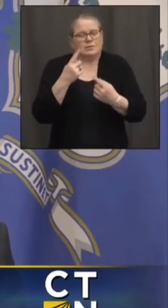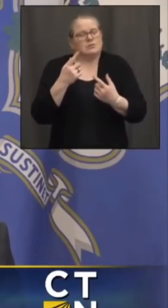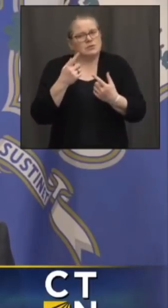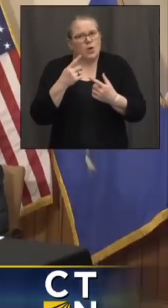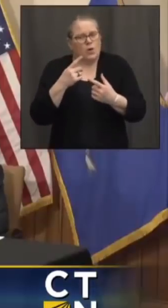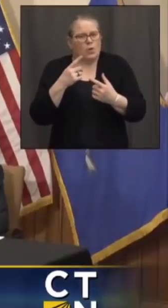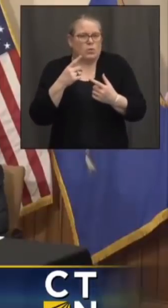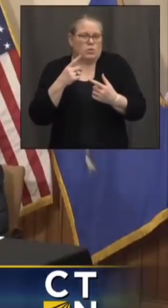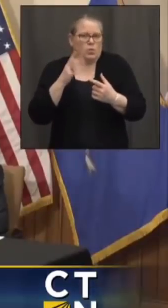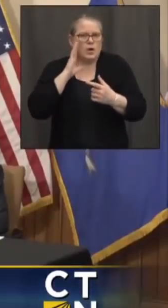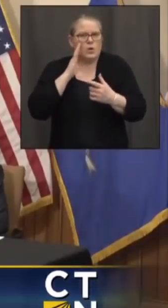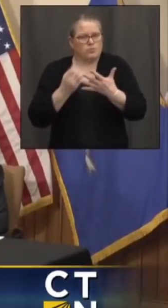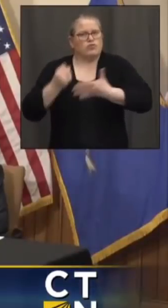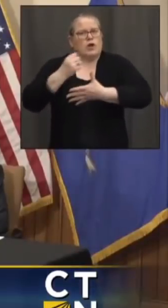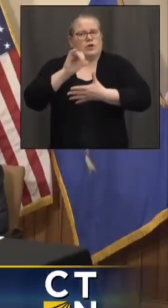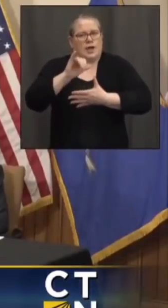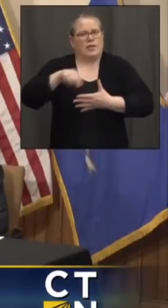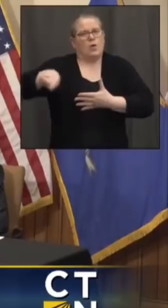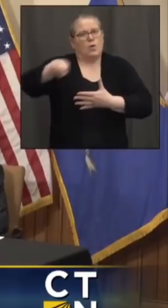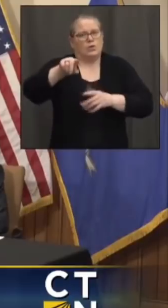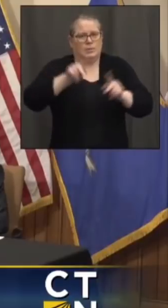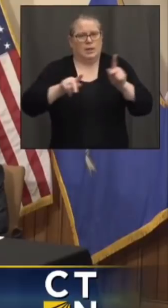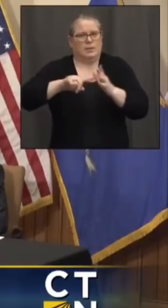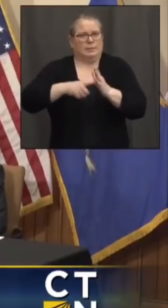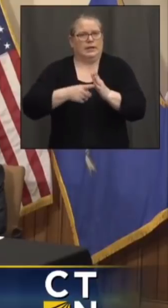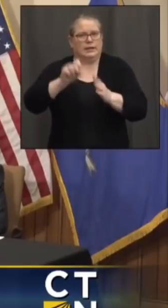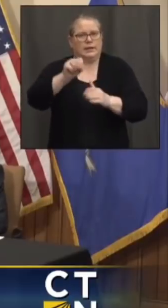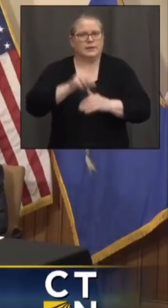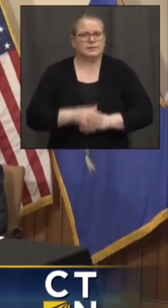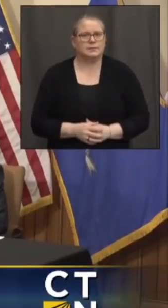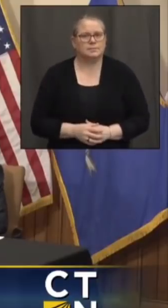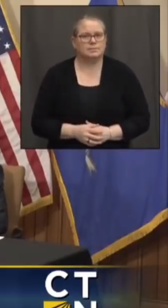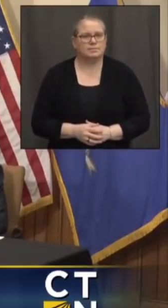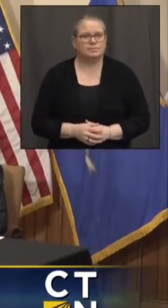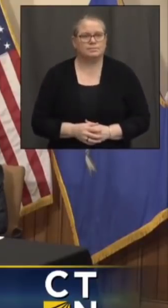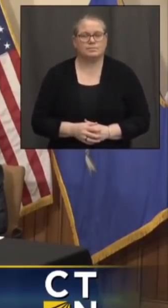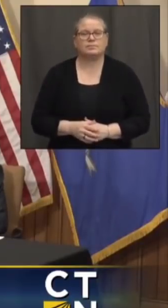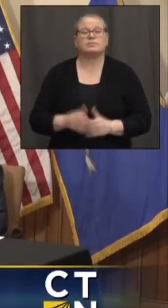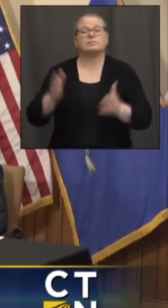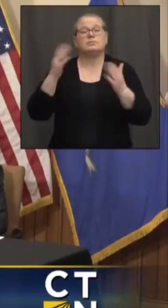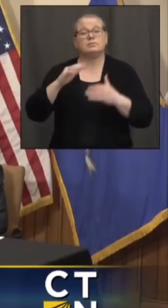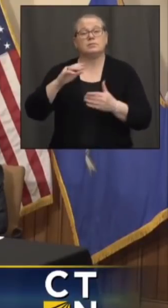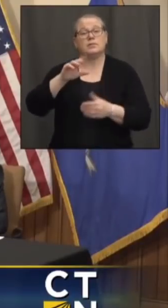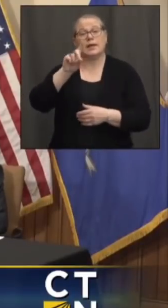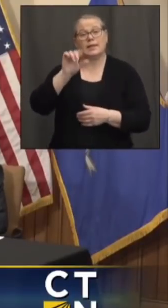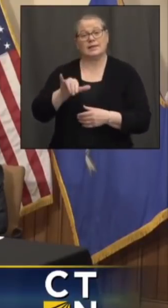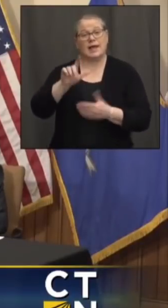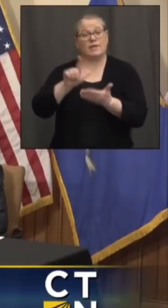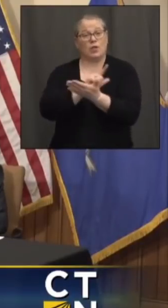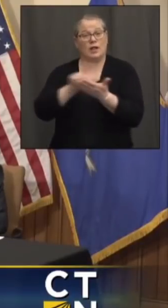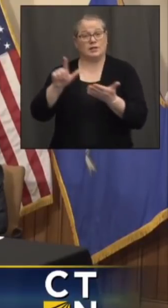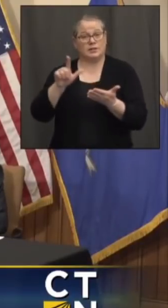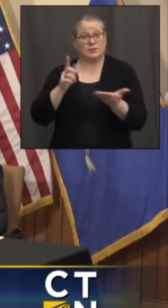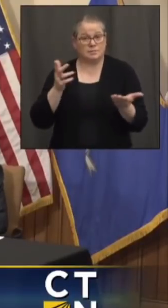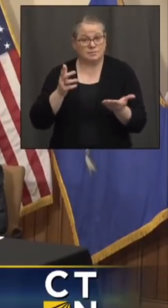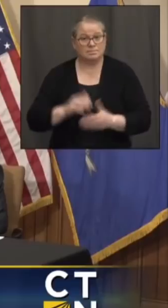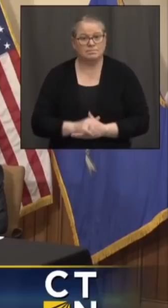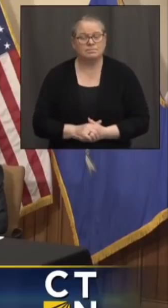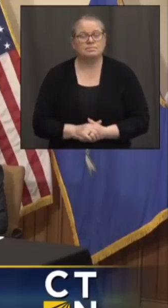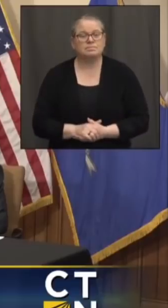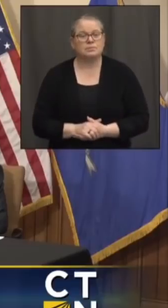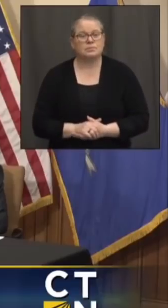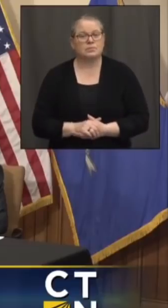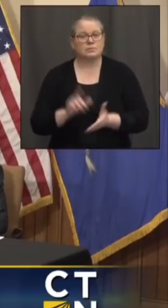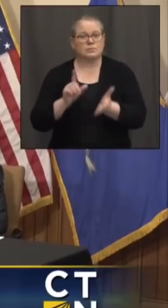Thank you. The Day of New London. Governor, I was wondering if, looking at some of the